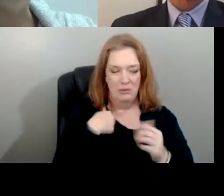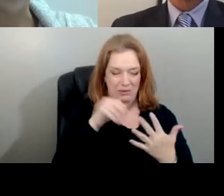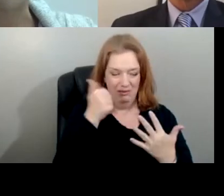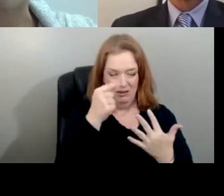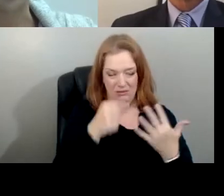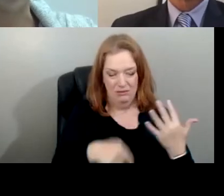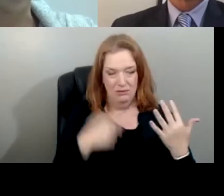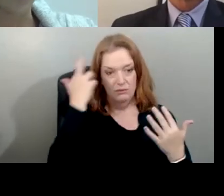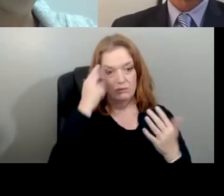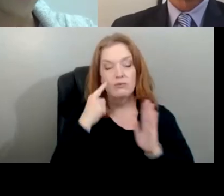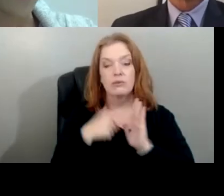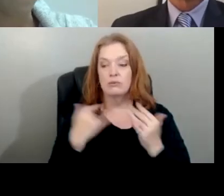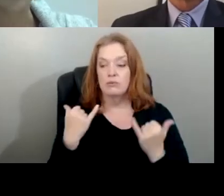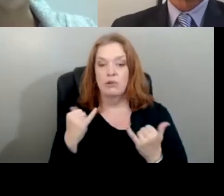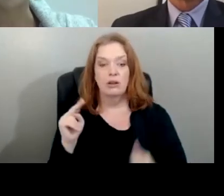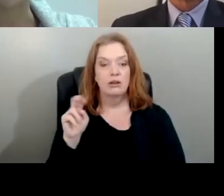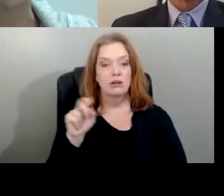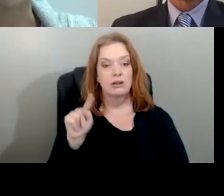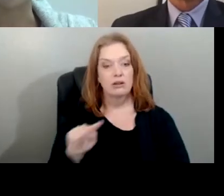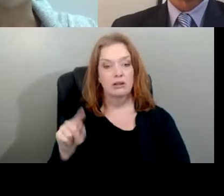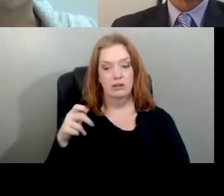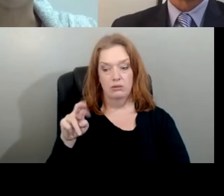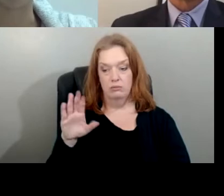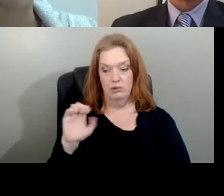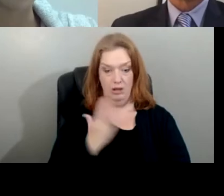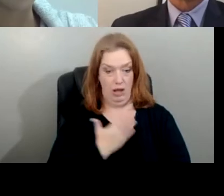is up for re-election.